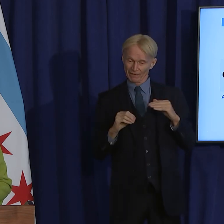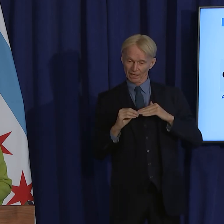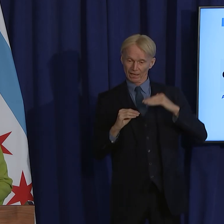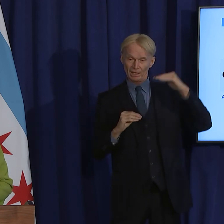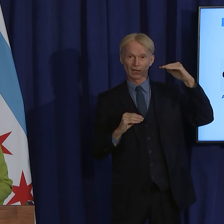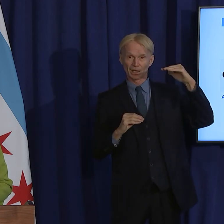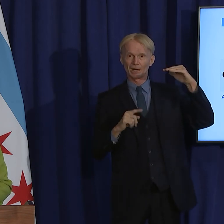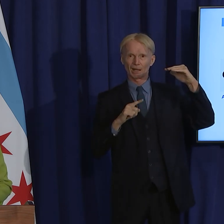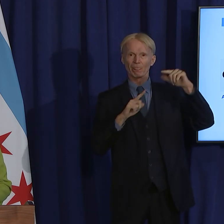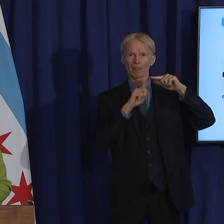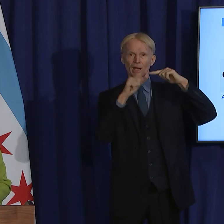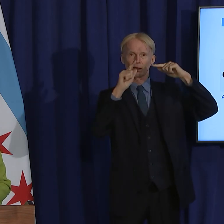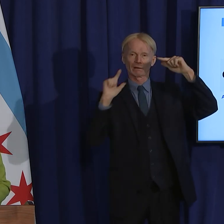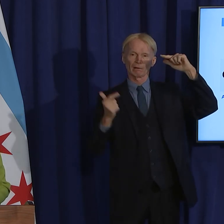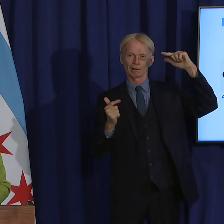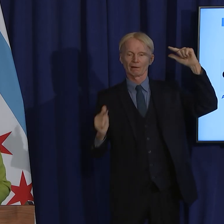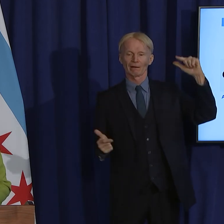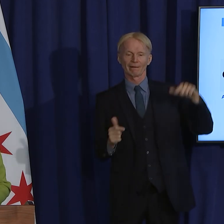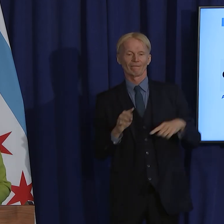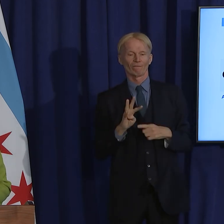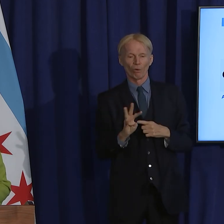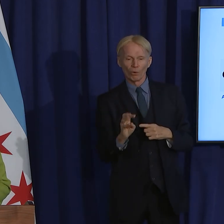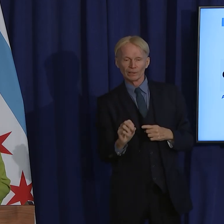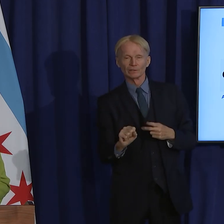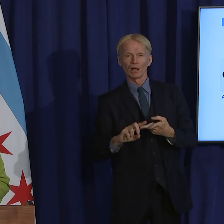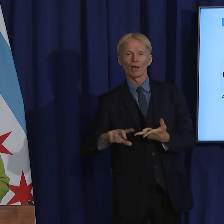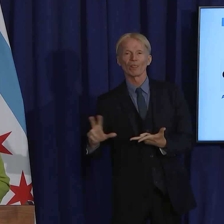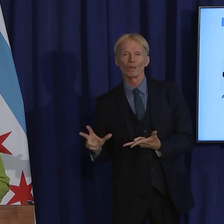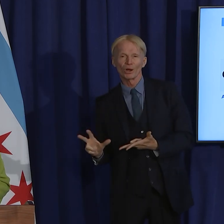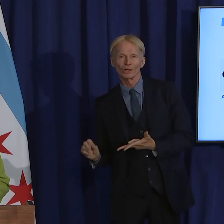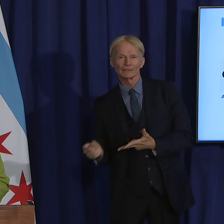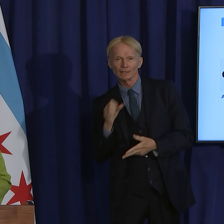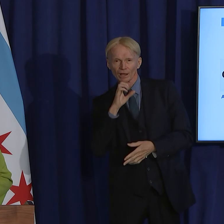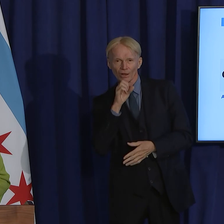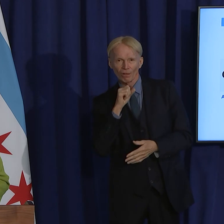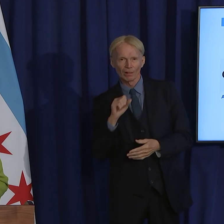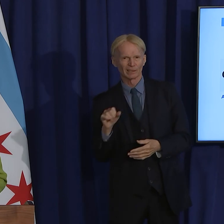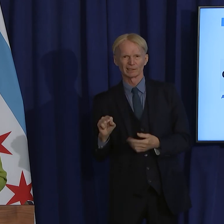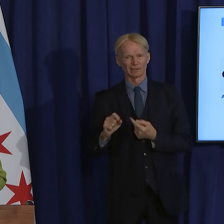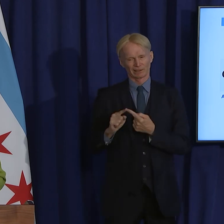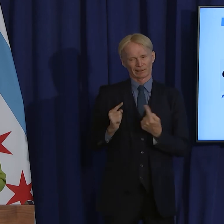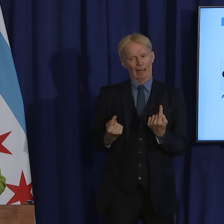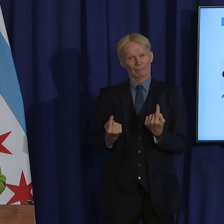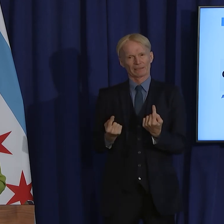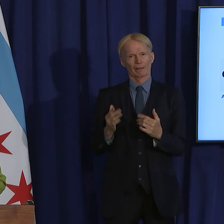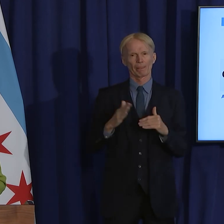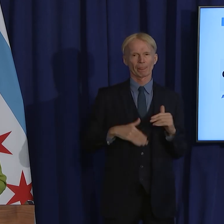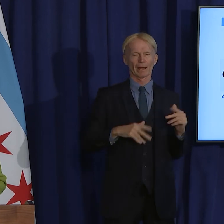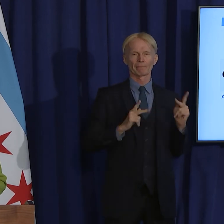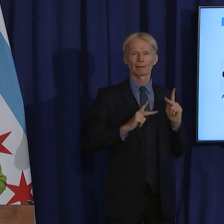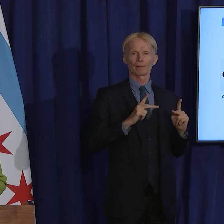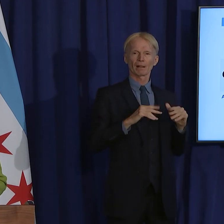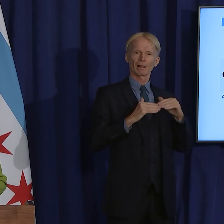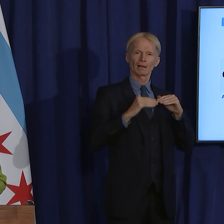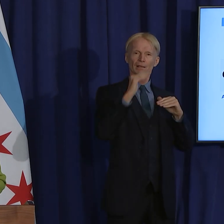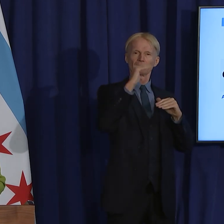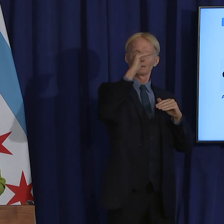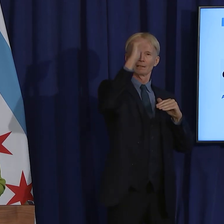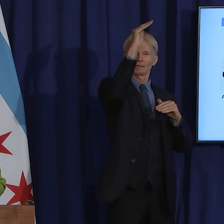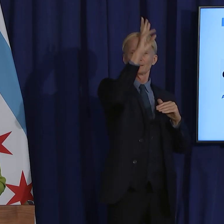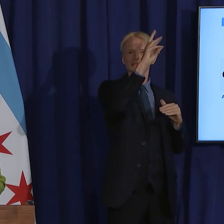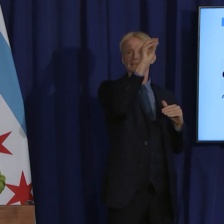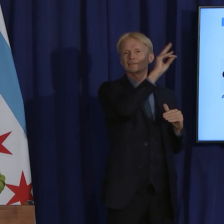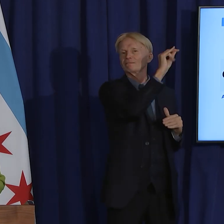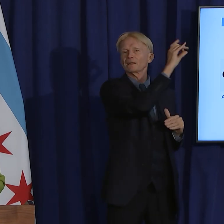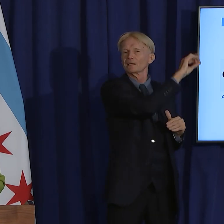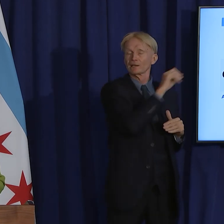kind of goes down backwards. So people in their 50s, 40s, 30s, the opposite of, just like what you would expect, younger people less